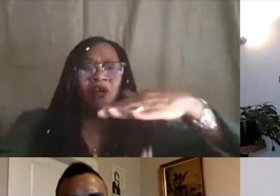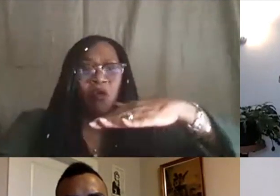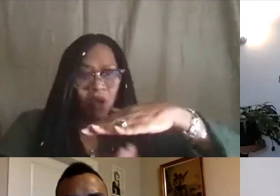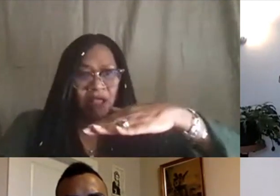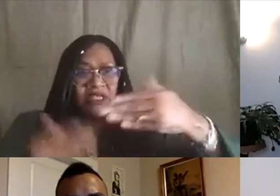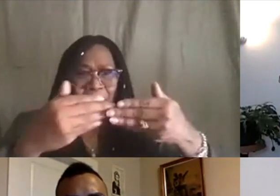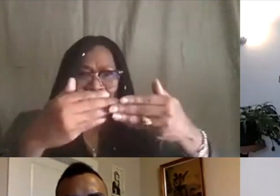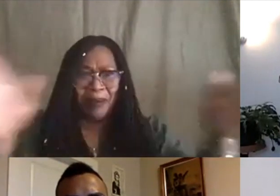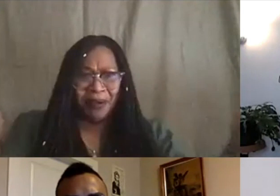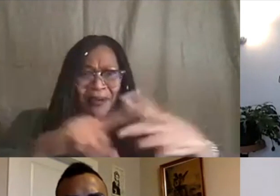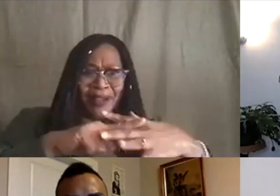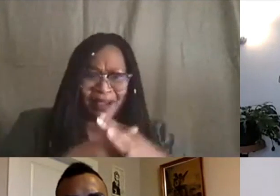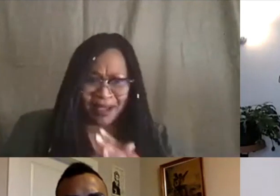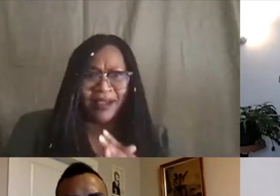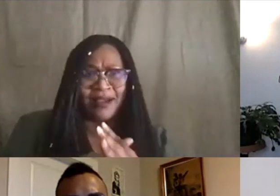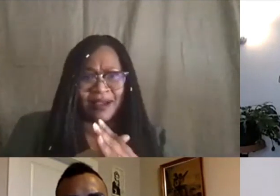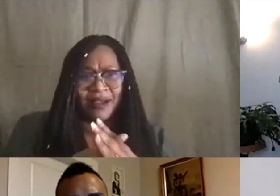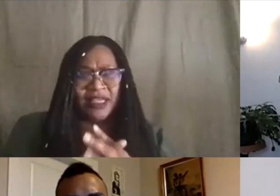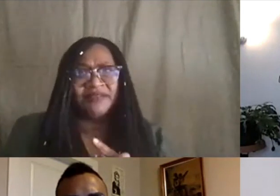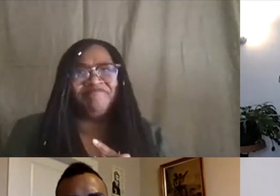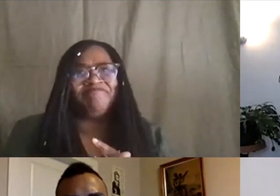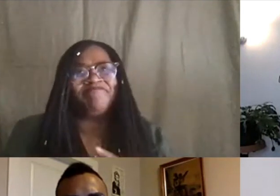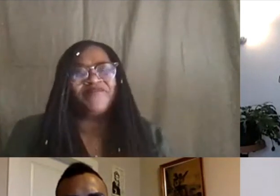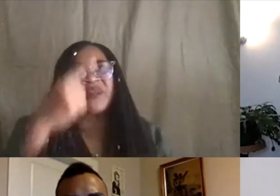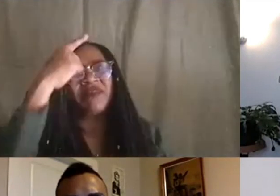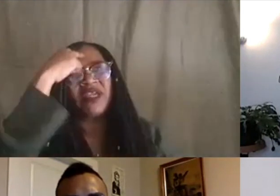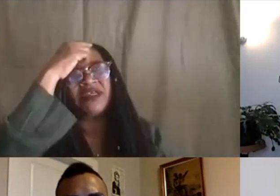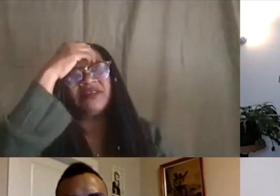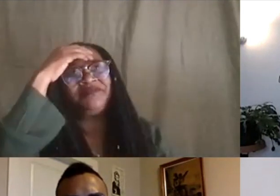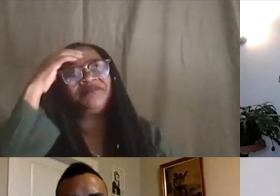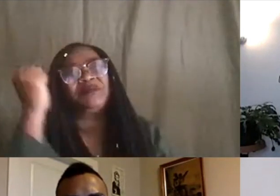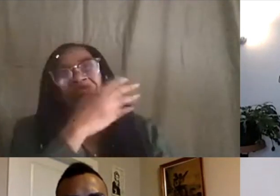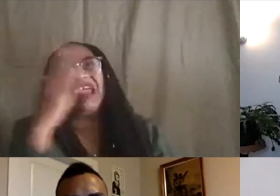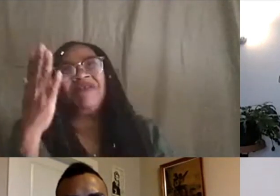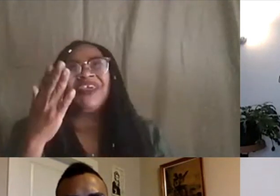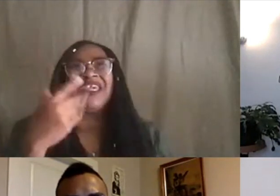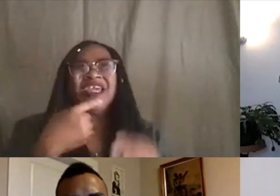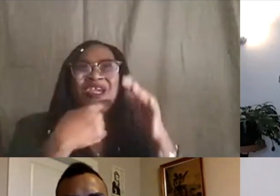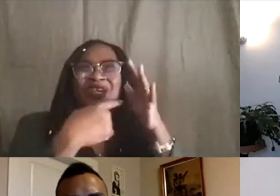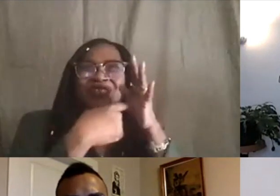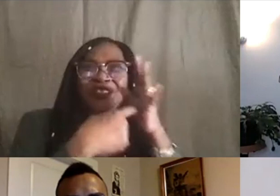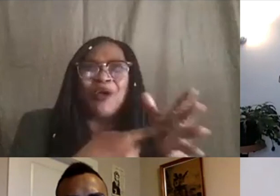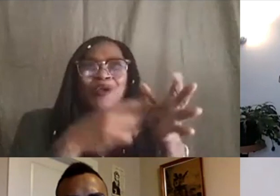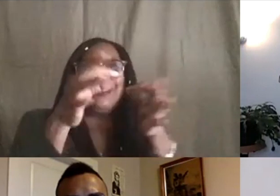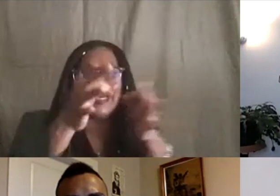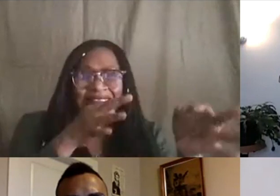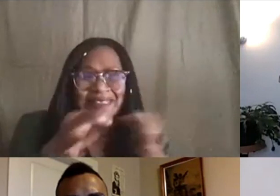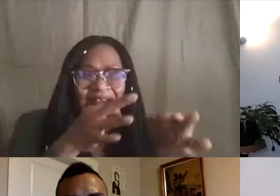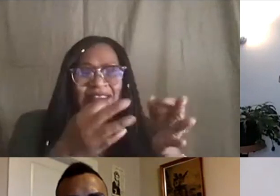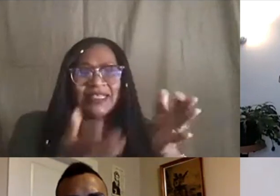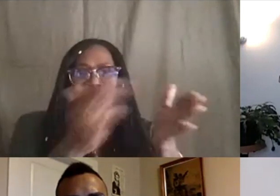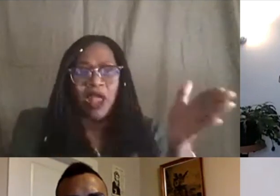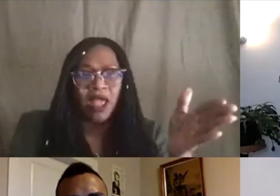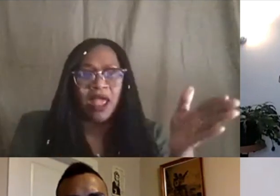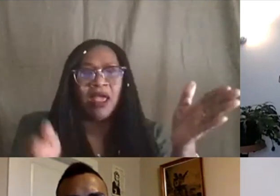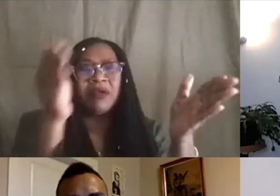opening, you know, I think that everything tells us, everything shows us that the repetition of these images